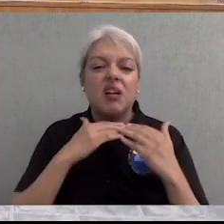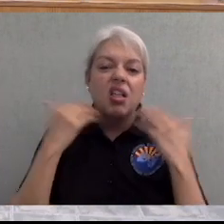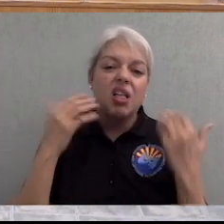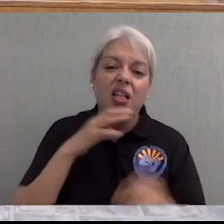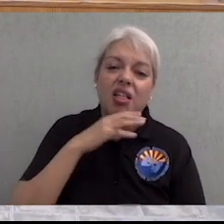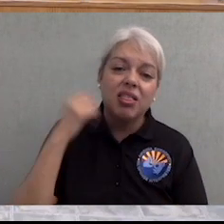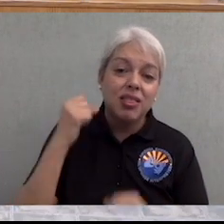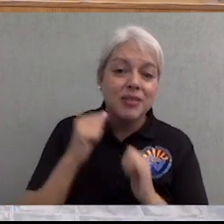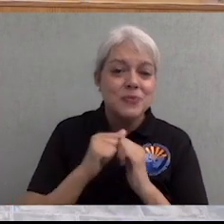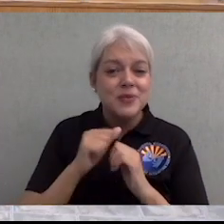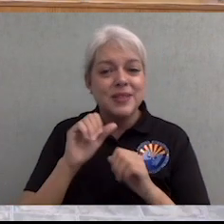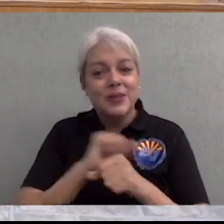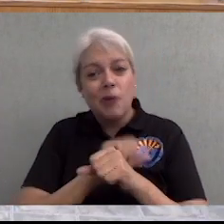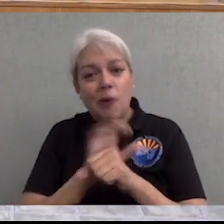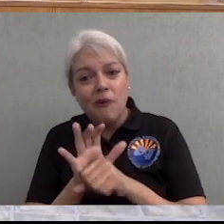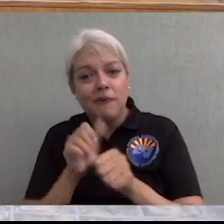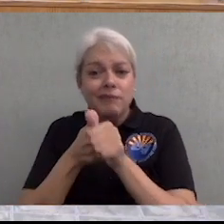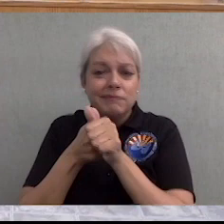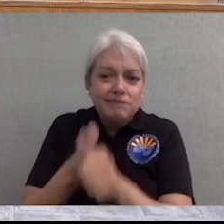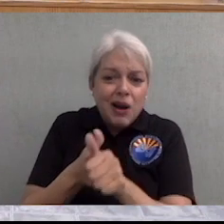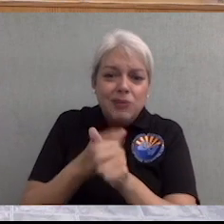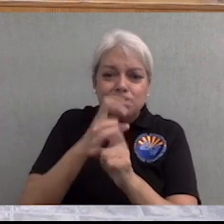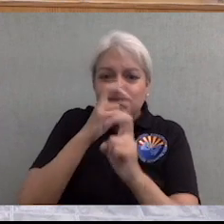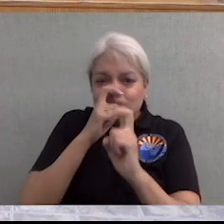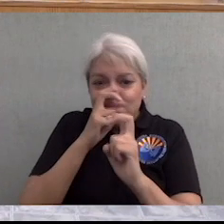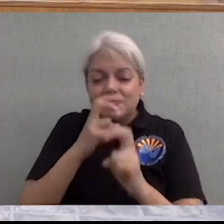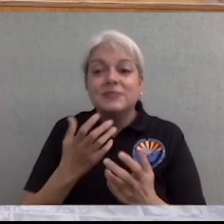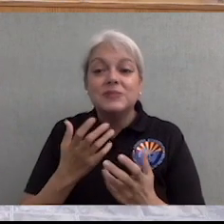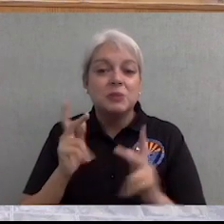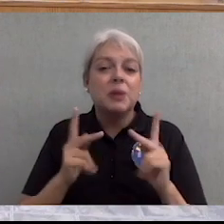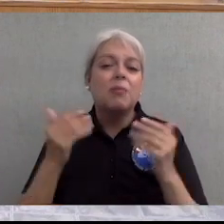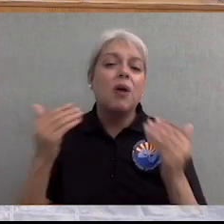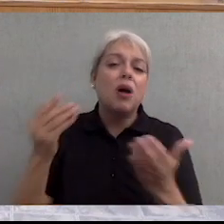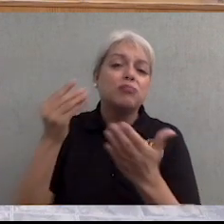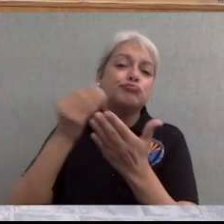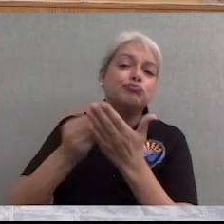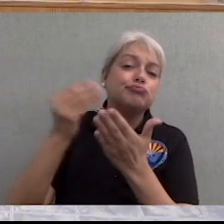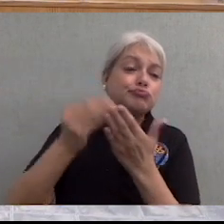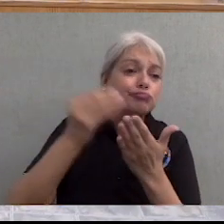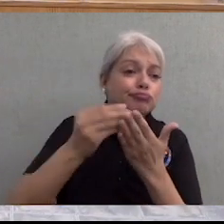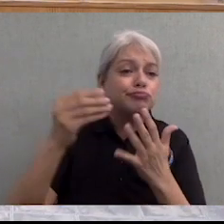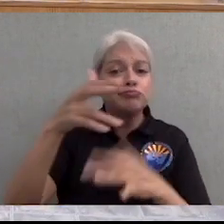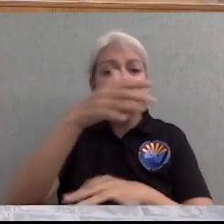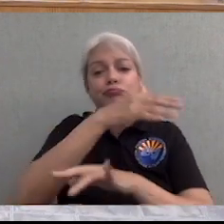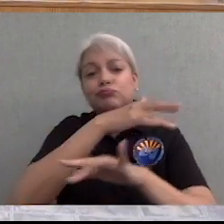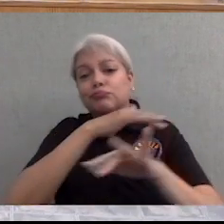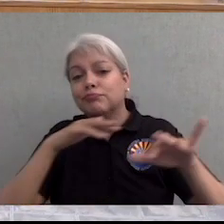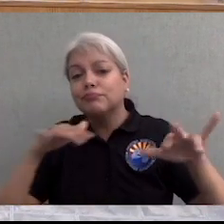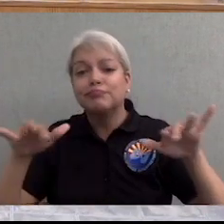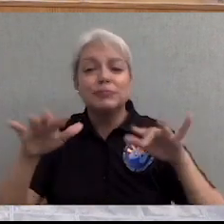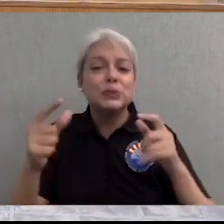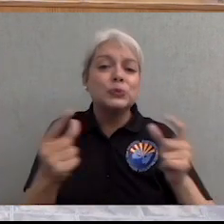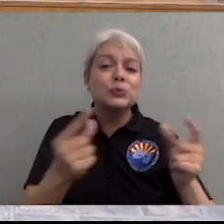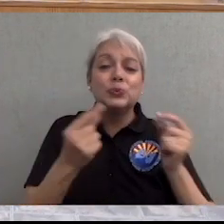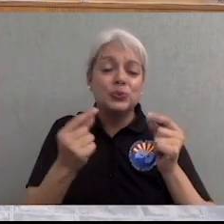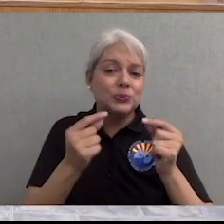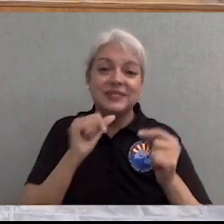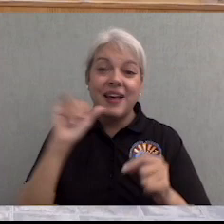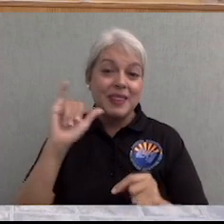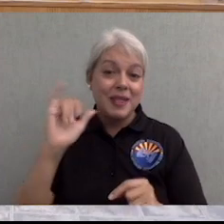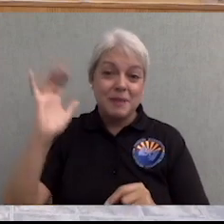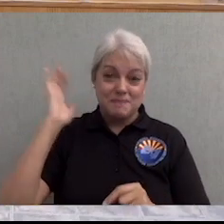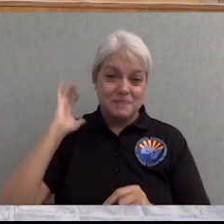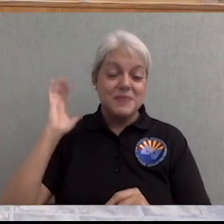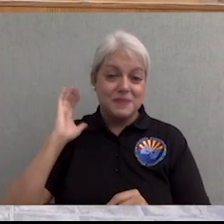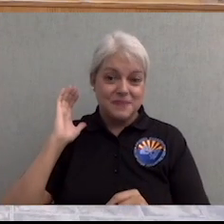COVID-19, and people going out, starting shopping again, doing things that we weren't doing back in the beginning of